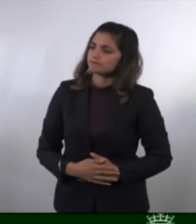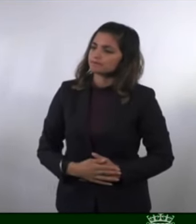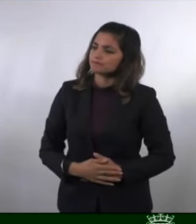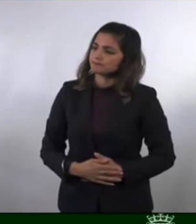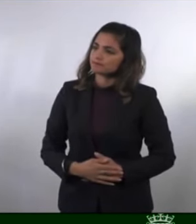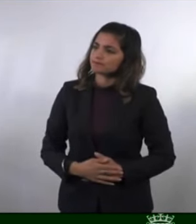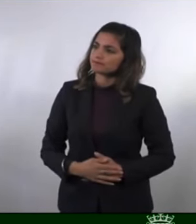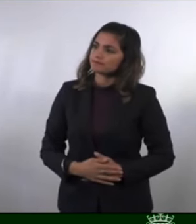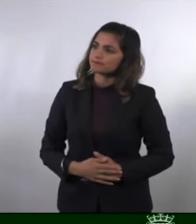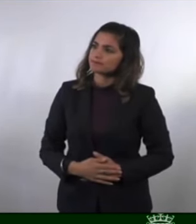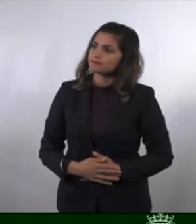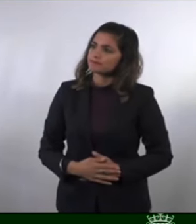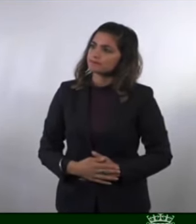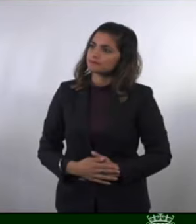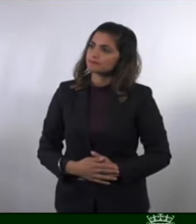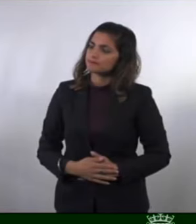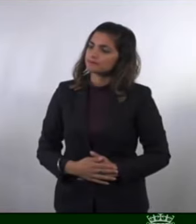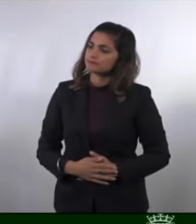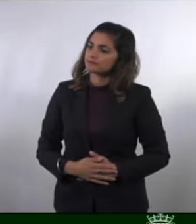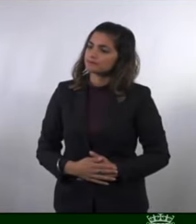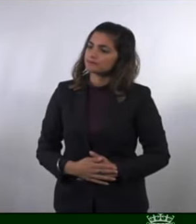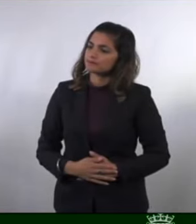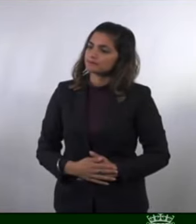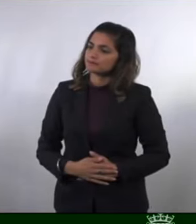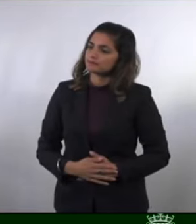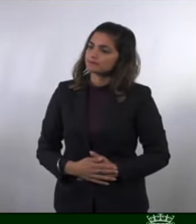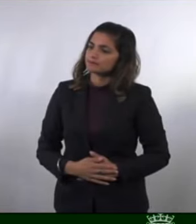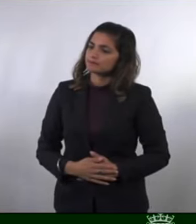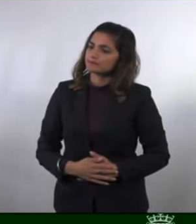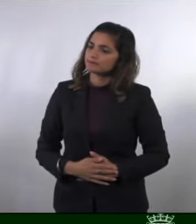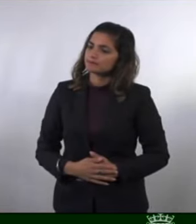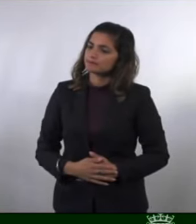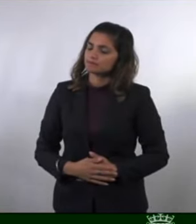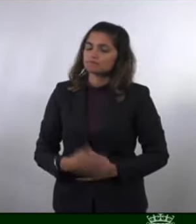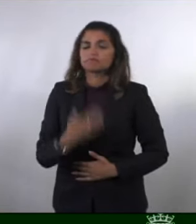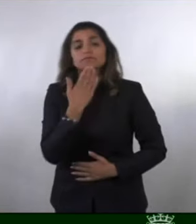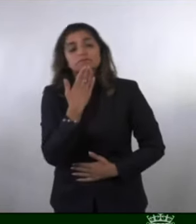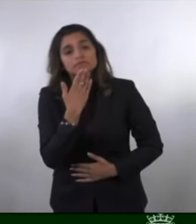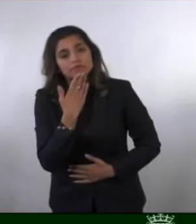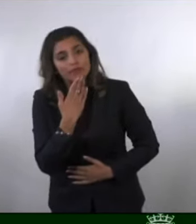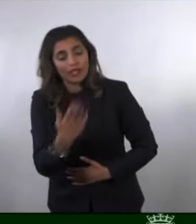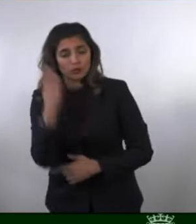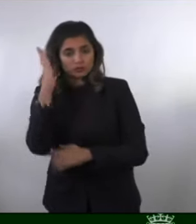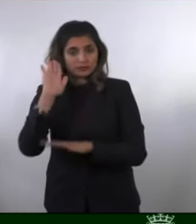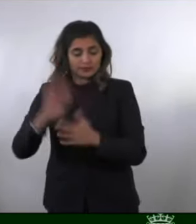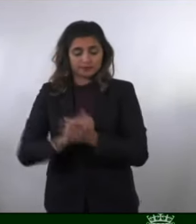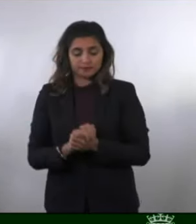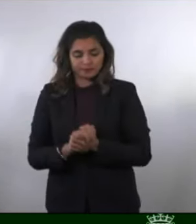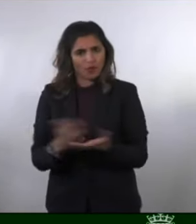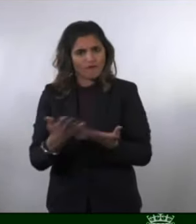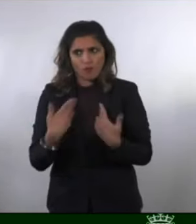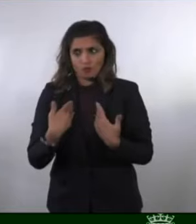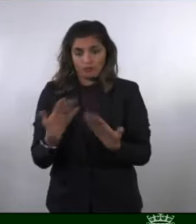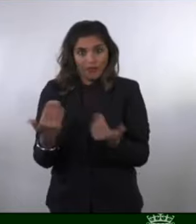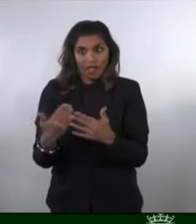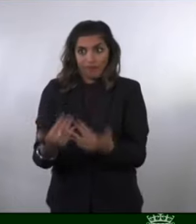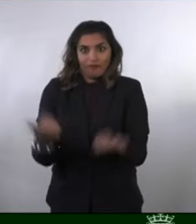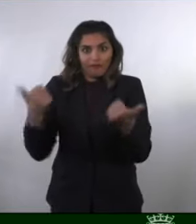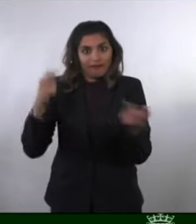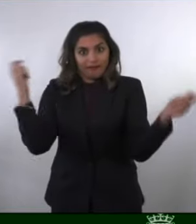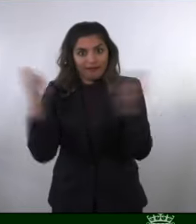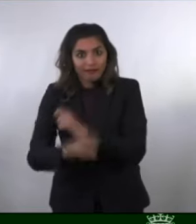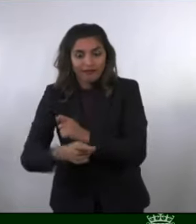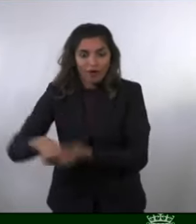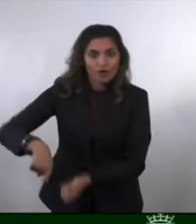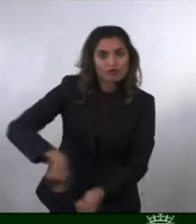Speaker, and we welcome the changes today to gyms, God and golf, opening in all tiers. But can the Prime Minister just confirm to